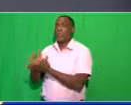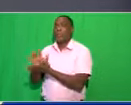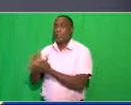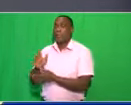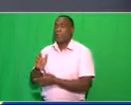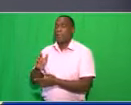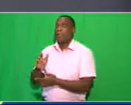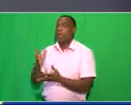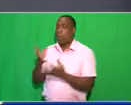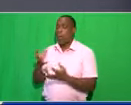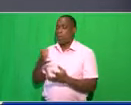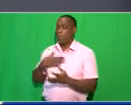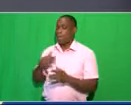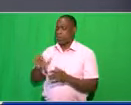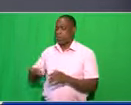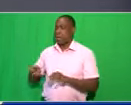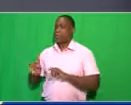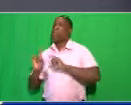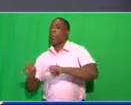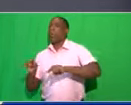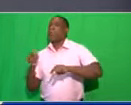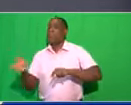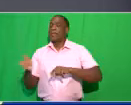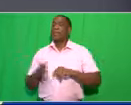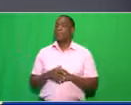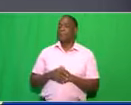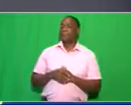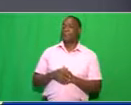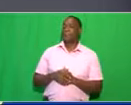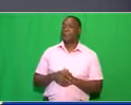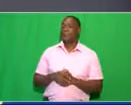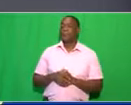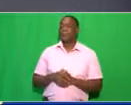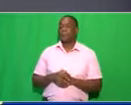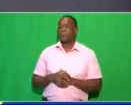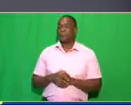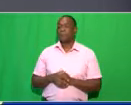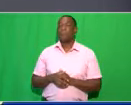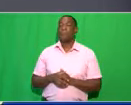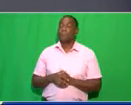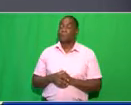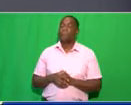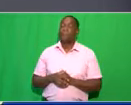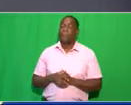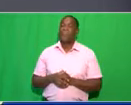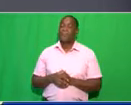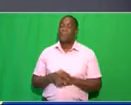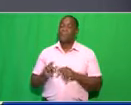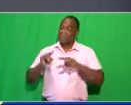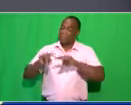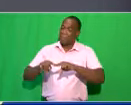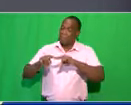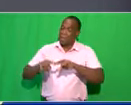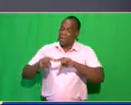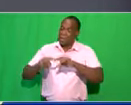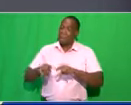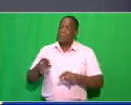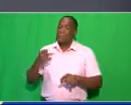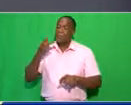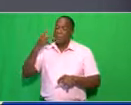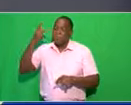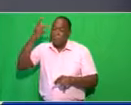as long as parents continue to make those choices, it's then we will see the differences that we